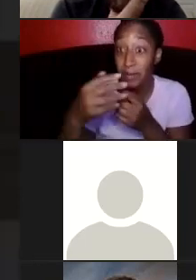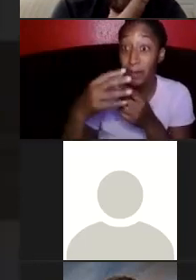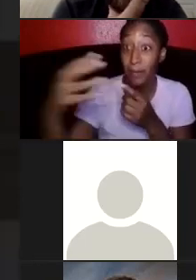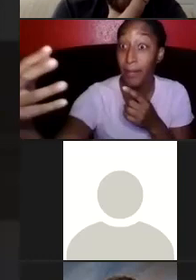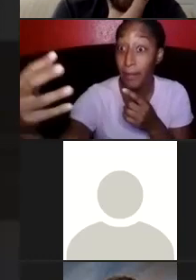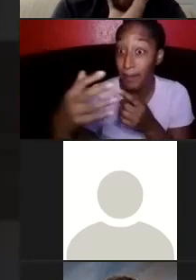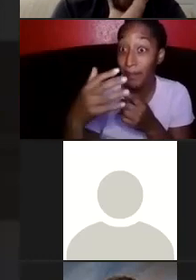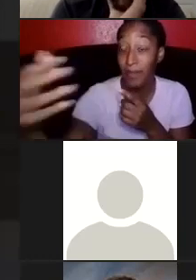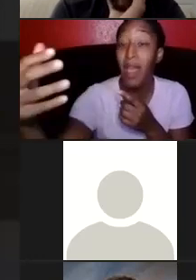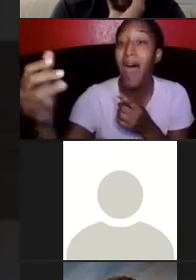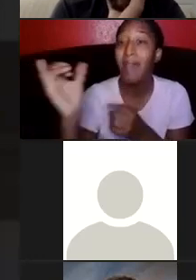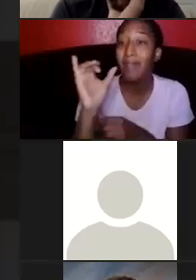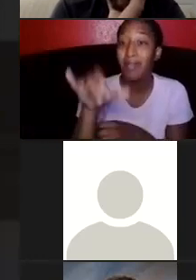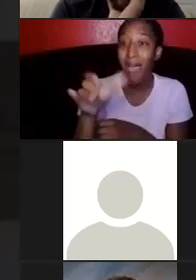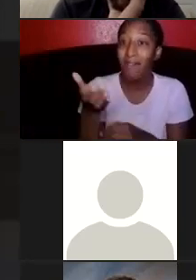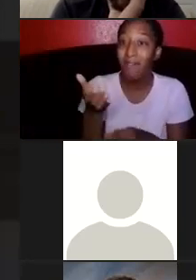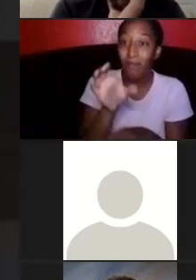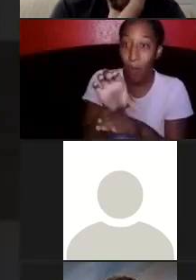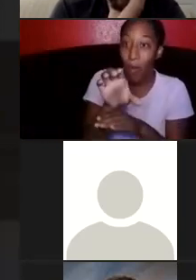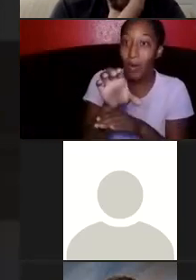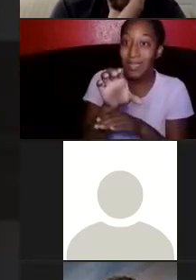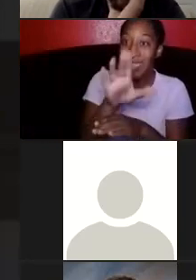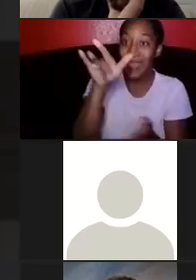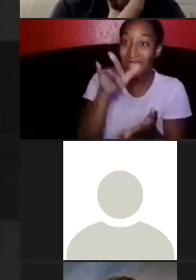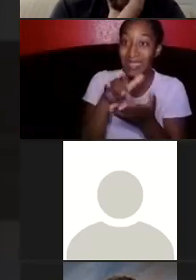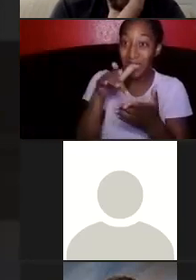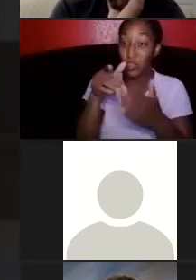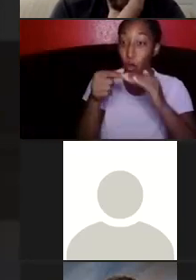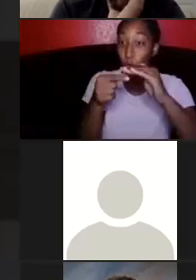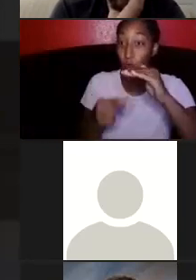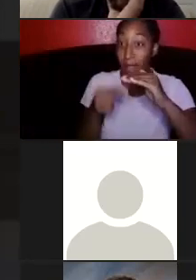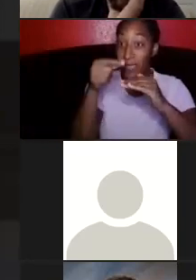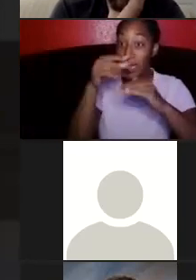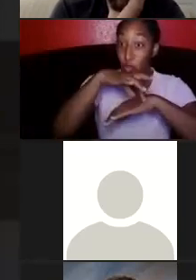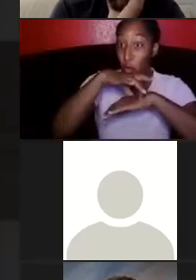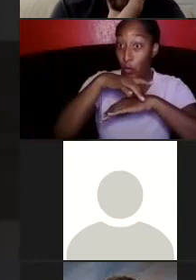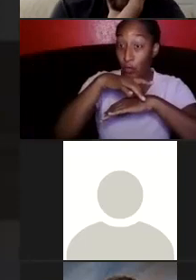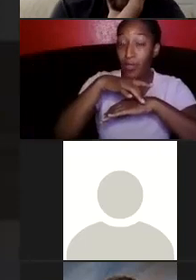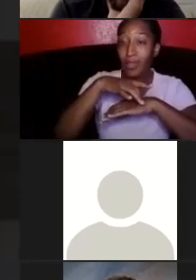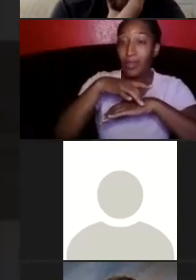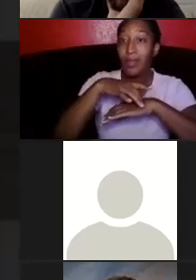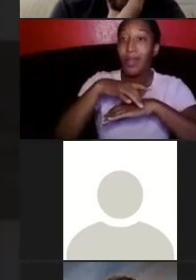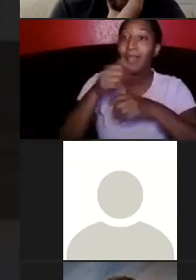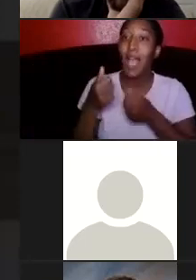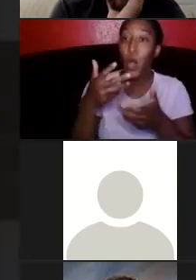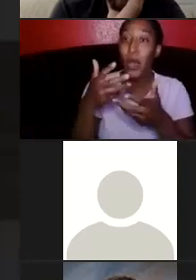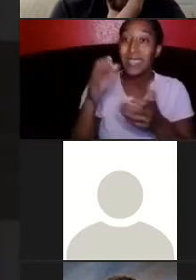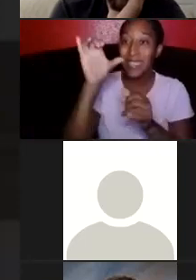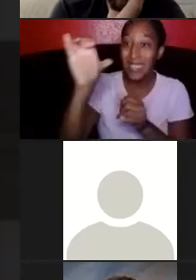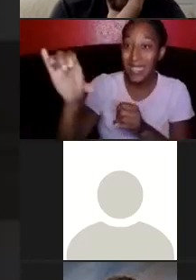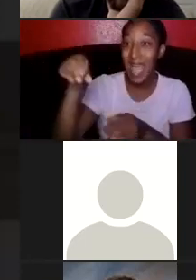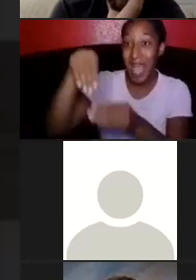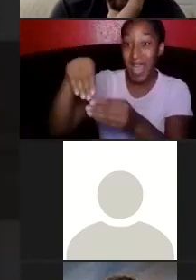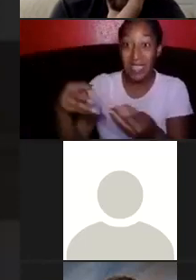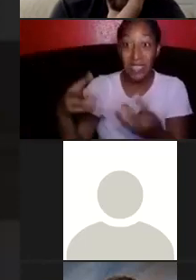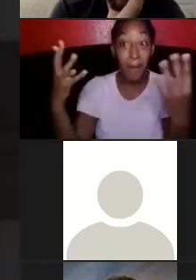to stay in orbit. Okay? So that's just explaining the orbit motion using our